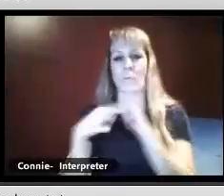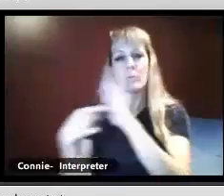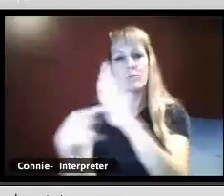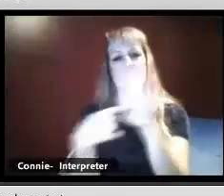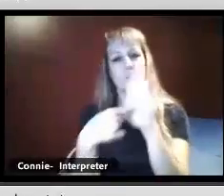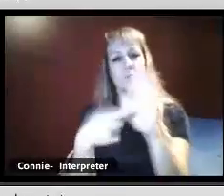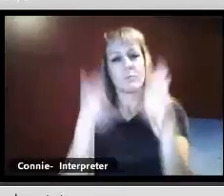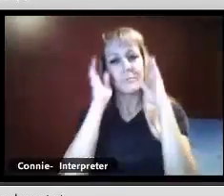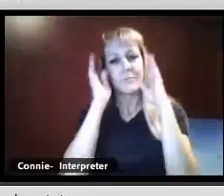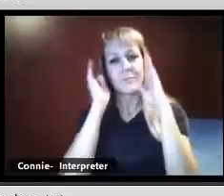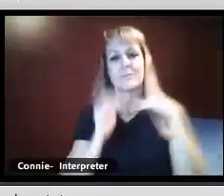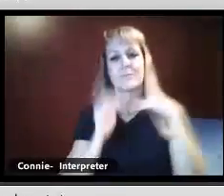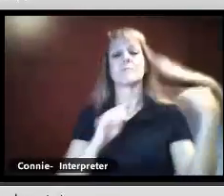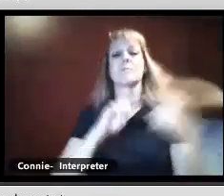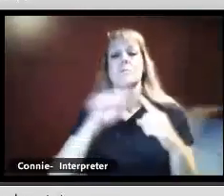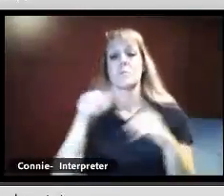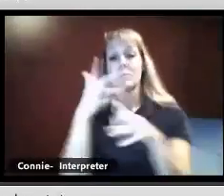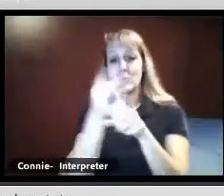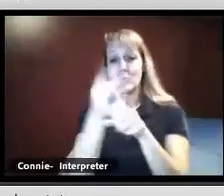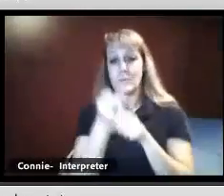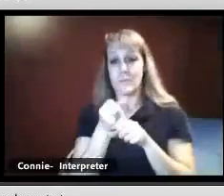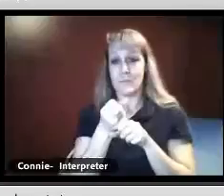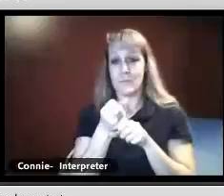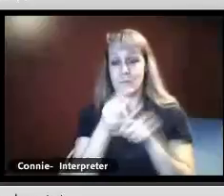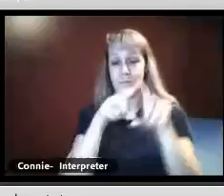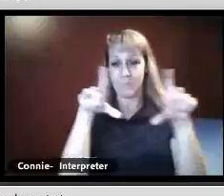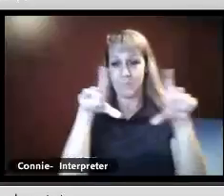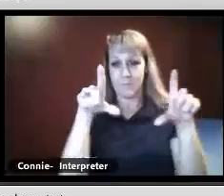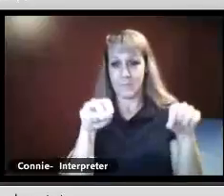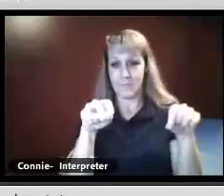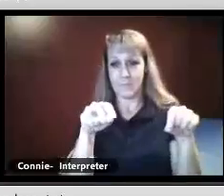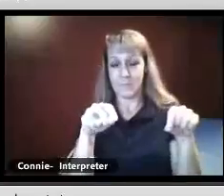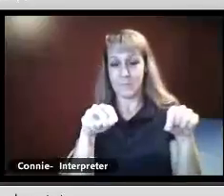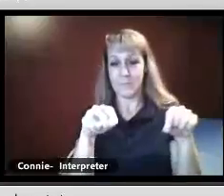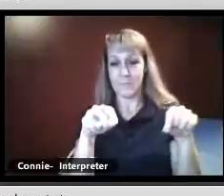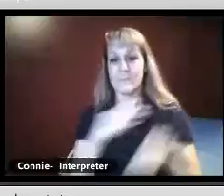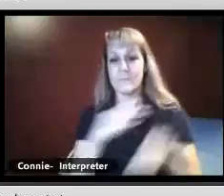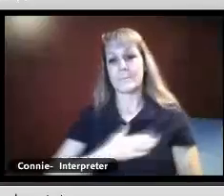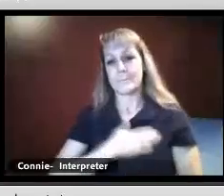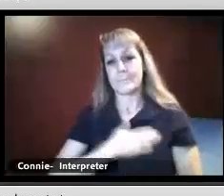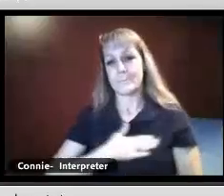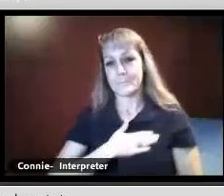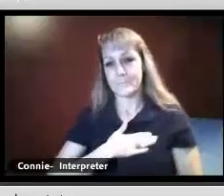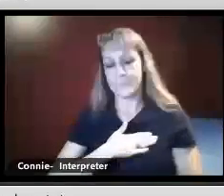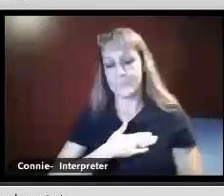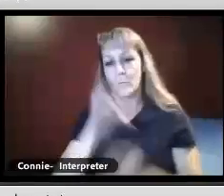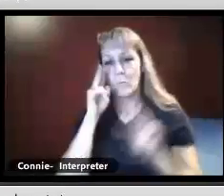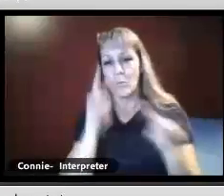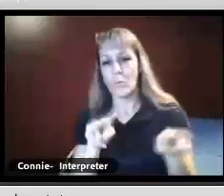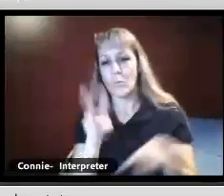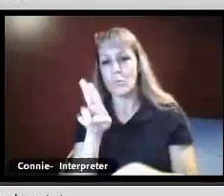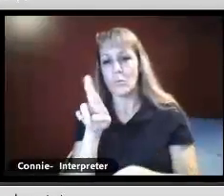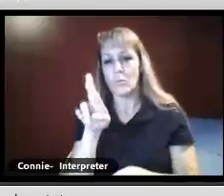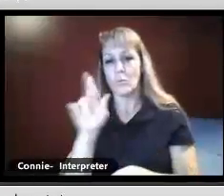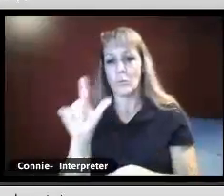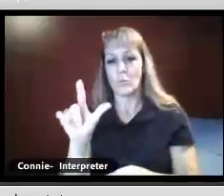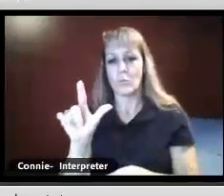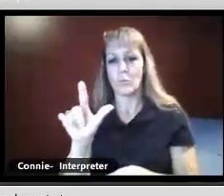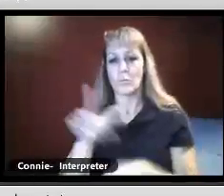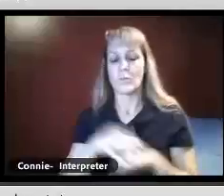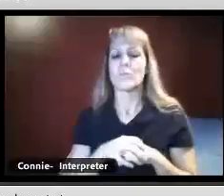attention. So when you get hold of these slides, please do go to that URL. You